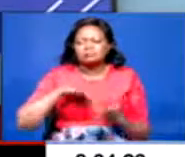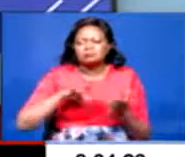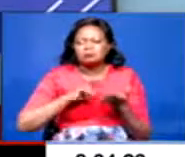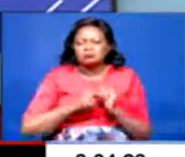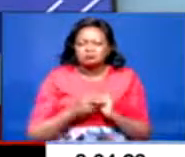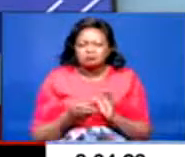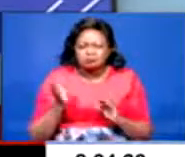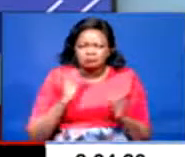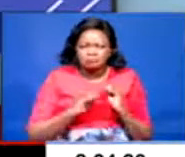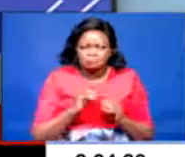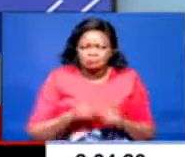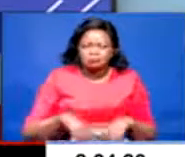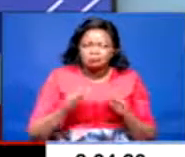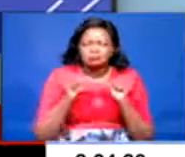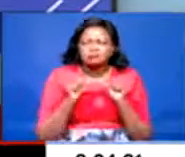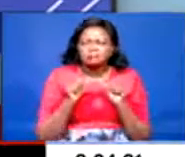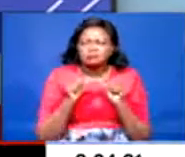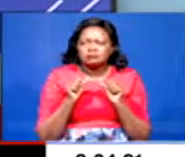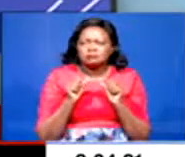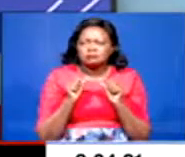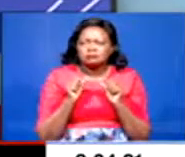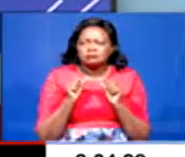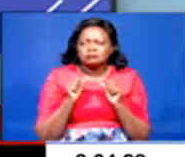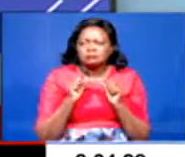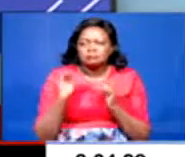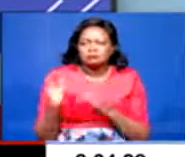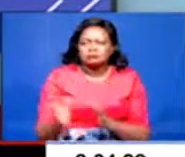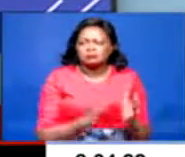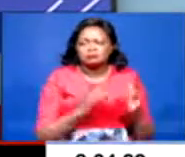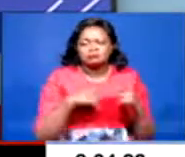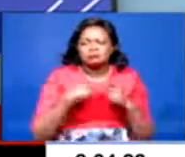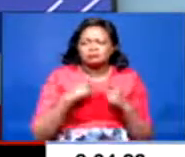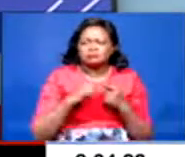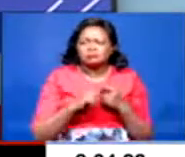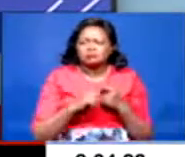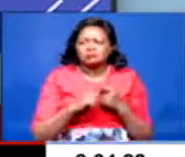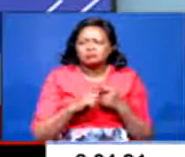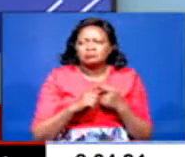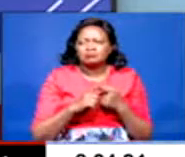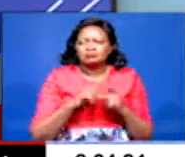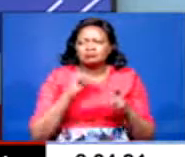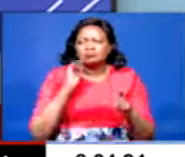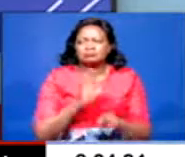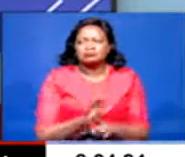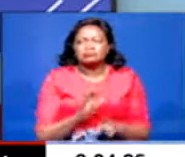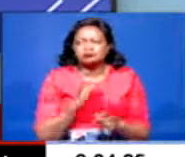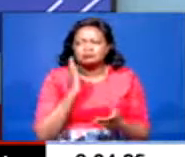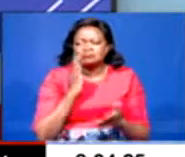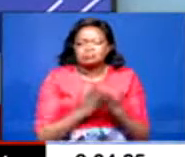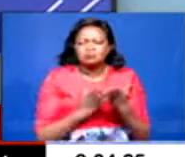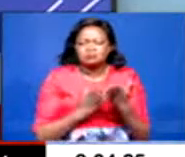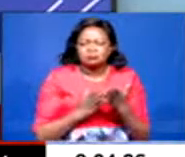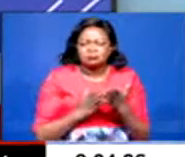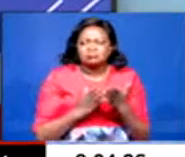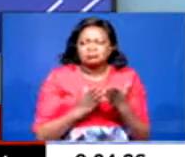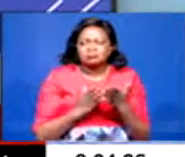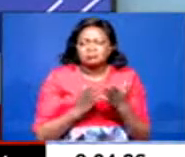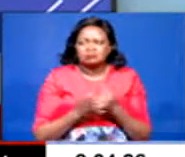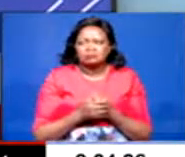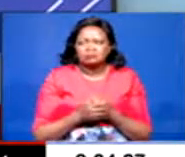election continues to, the preparation process continues to expose some of the dark underbelly issues